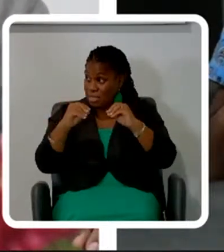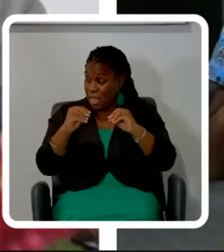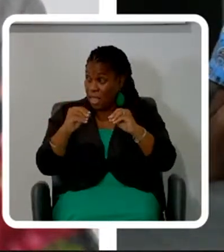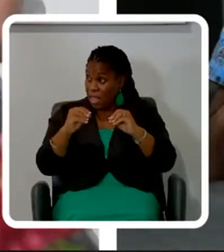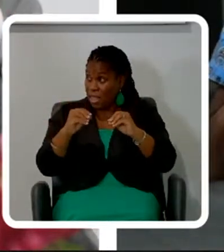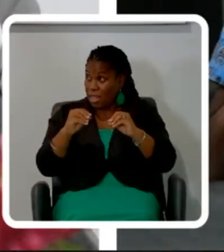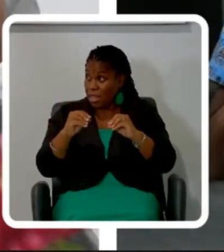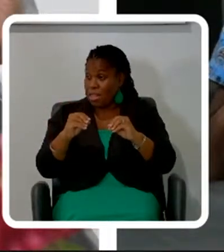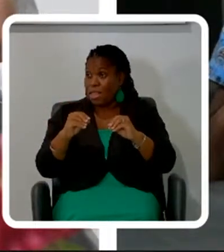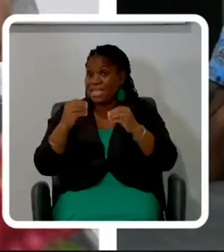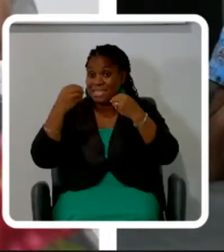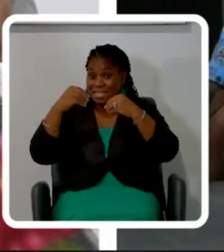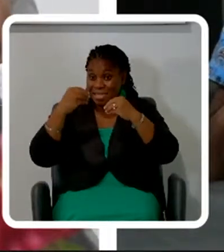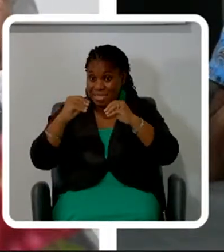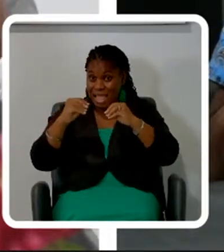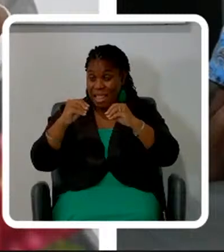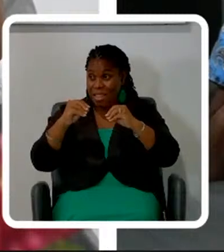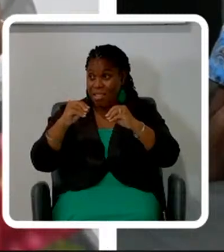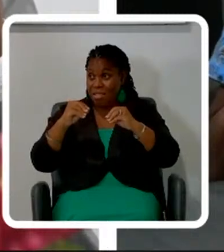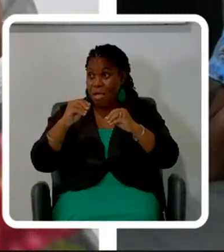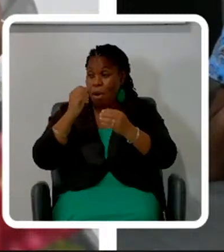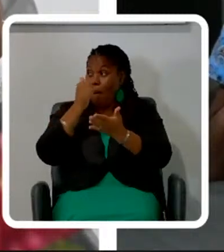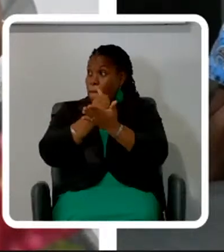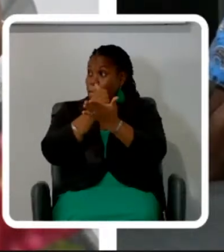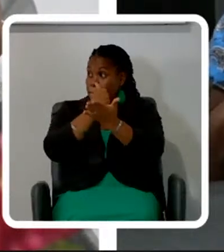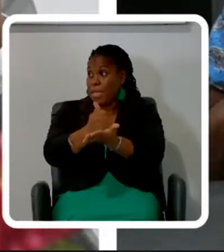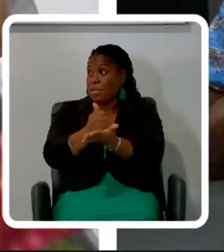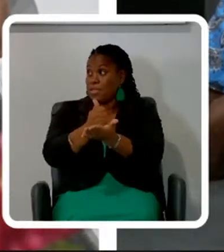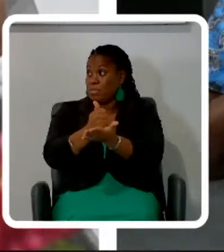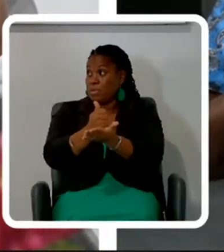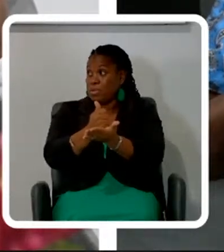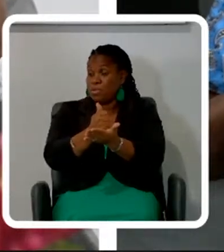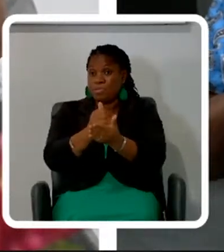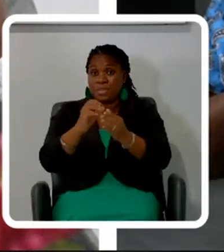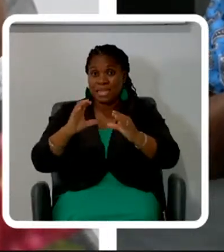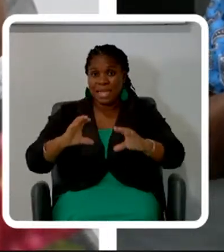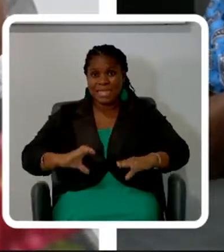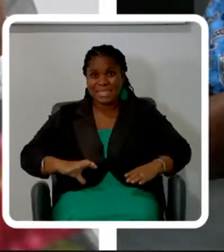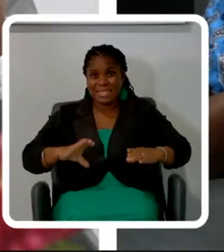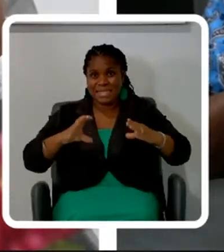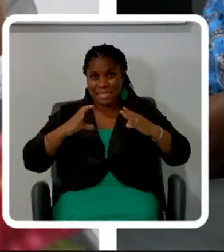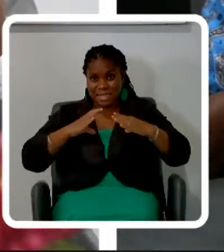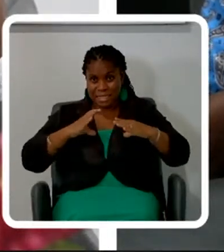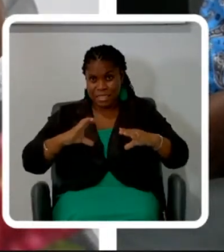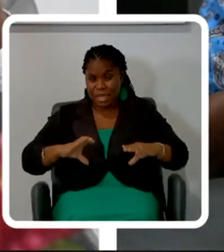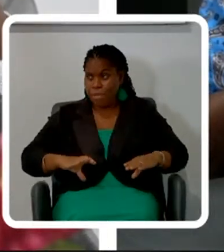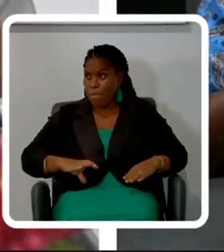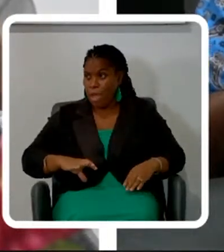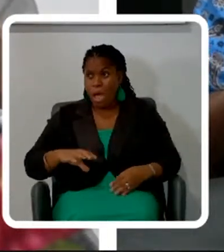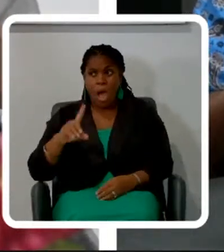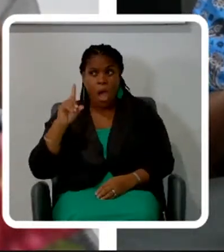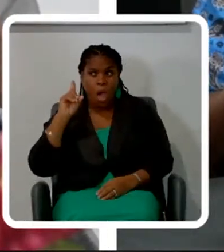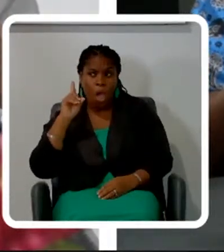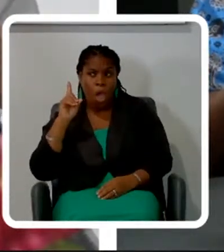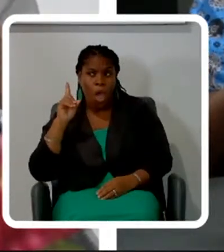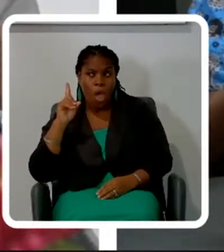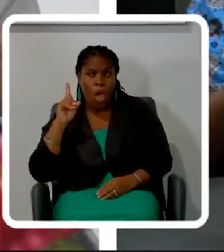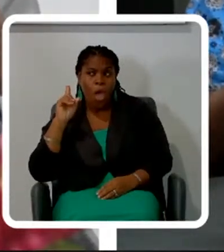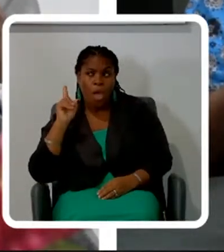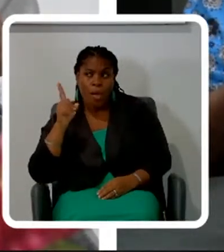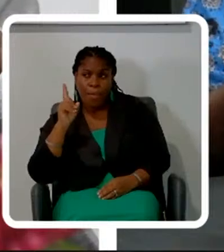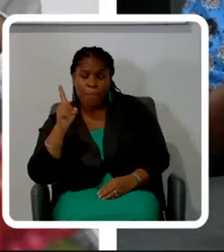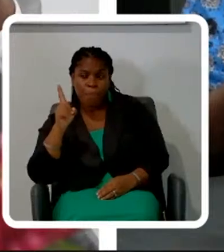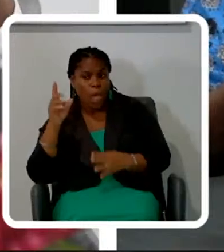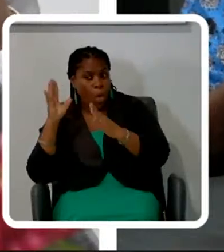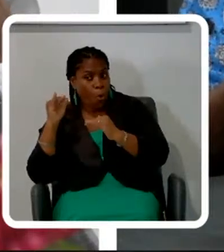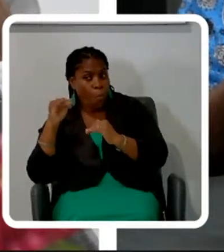Well, I hope they're not selling our citizenship, because that we don't sell citizenships. If you invest, you can